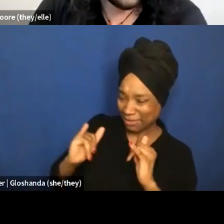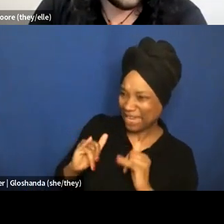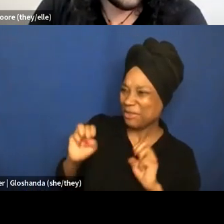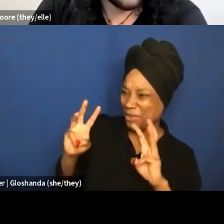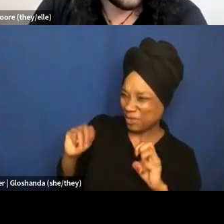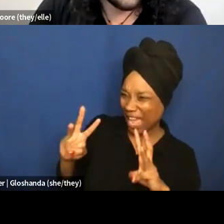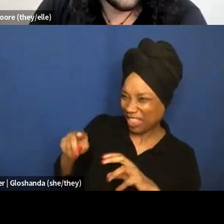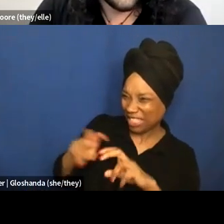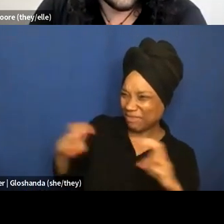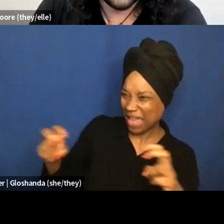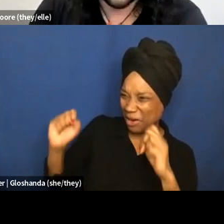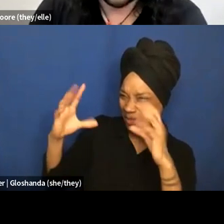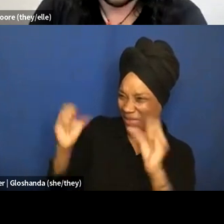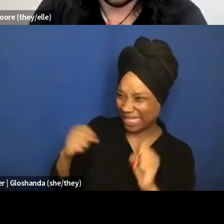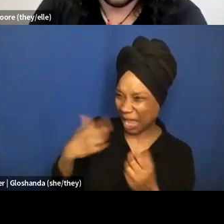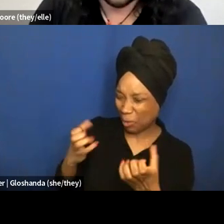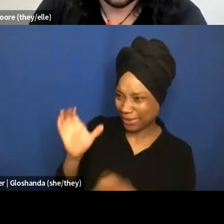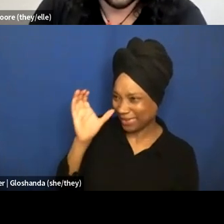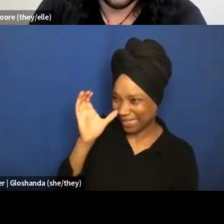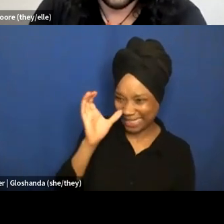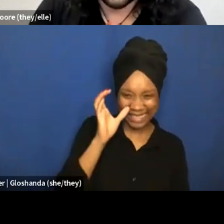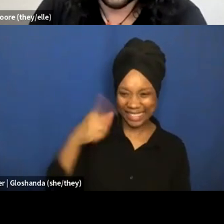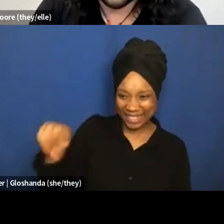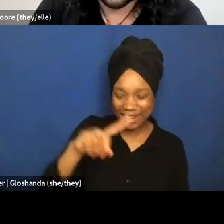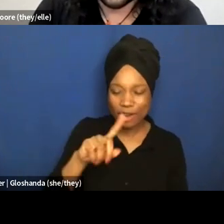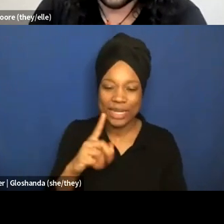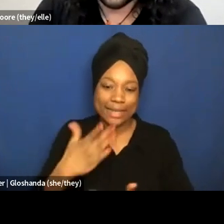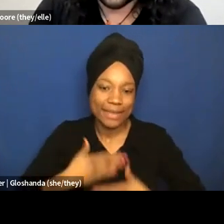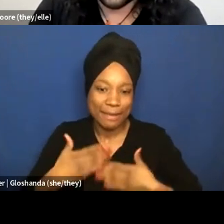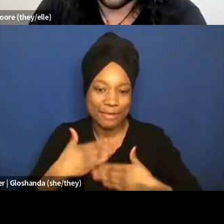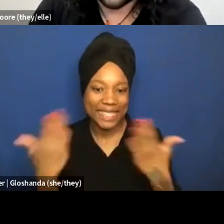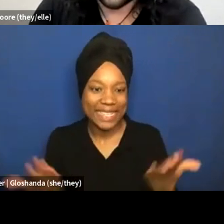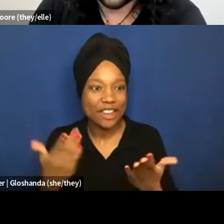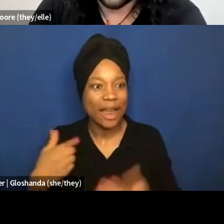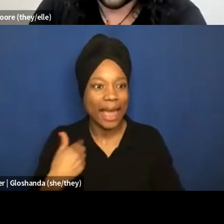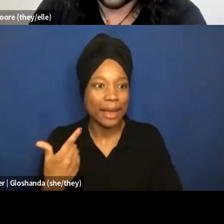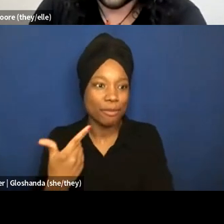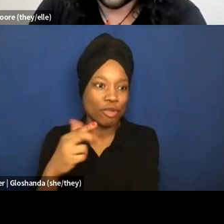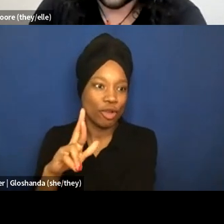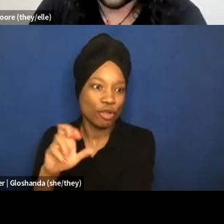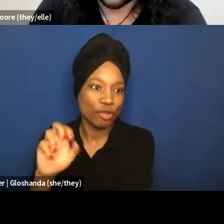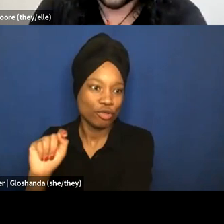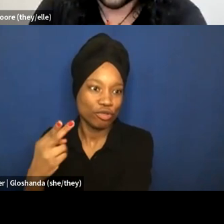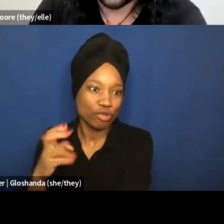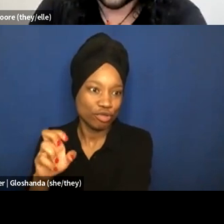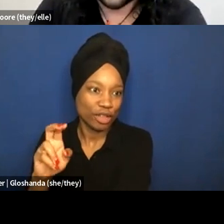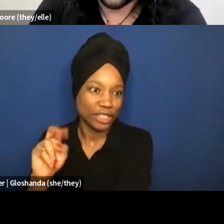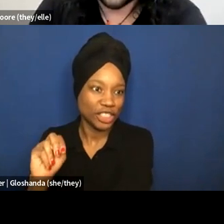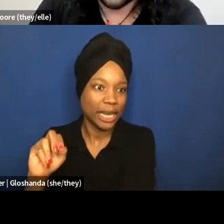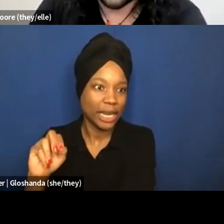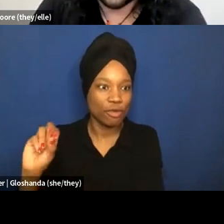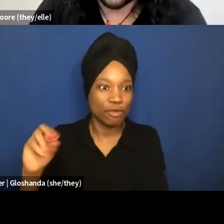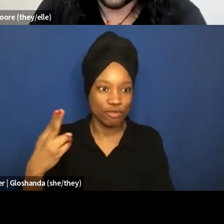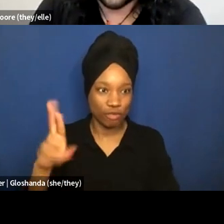else? Such a joy to be here. My name is Gretchen Rohr. I am, I have